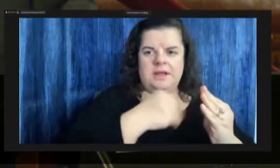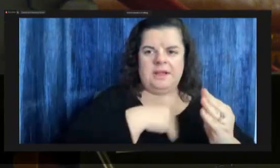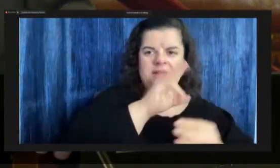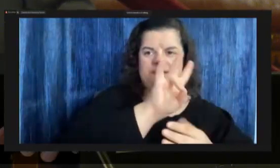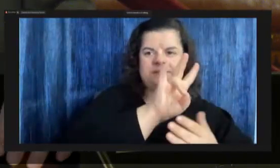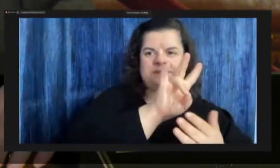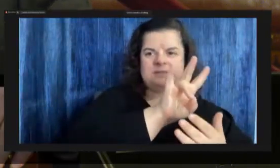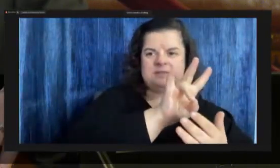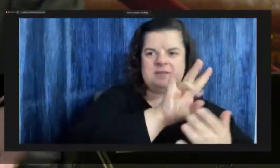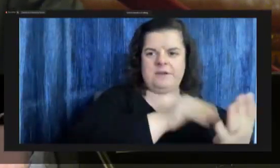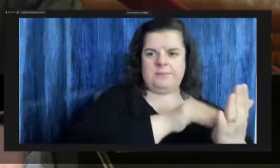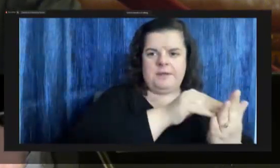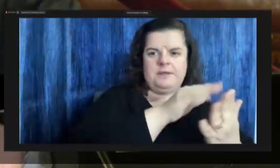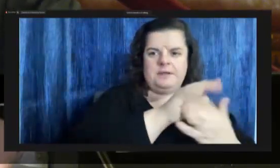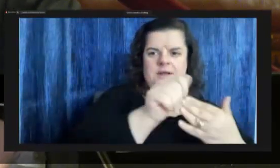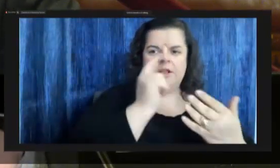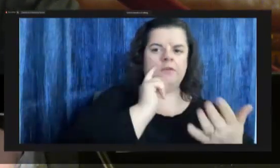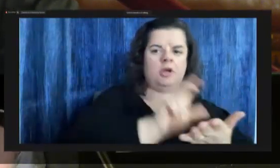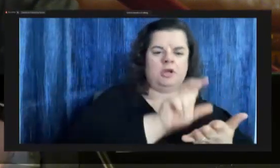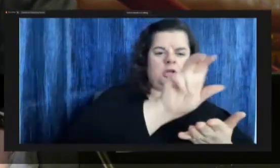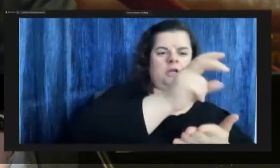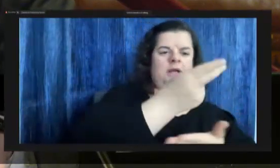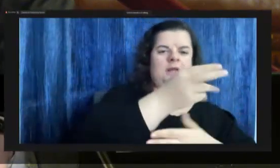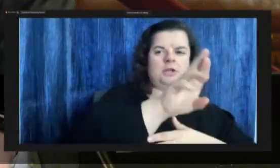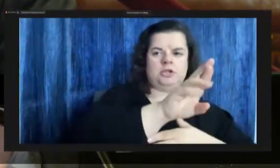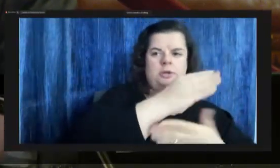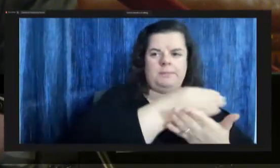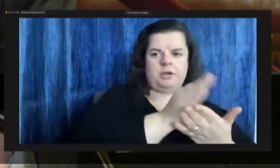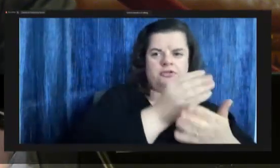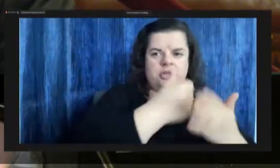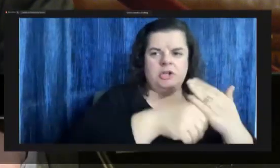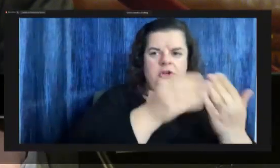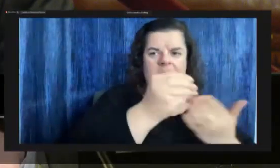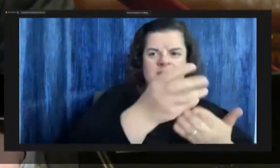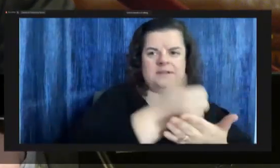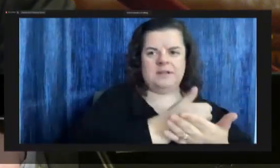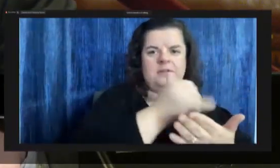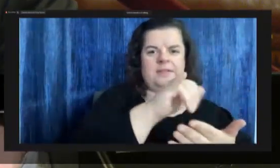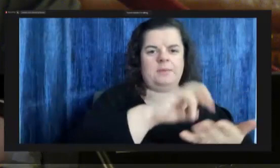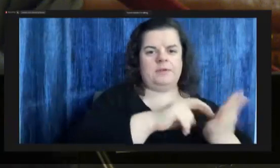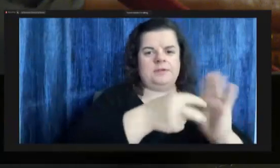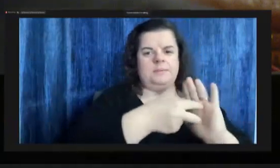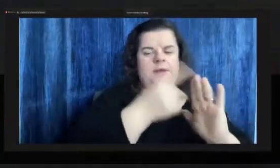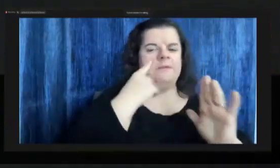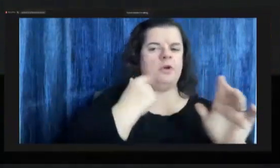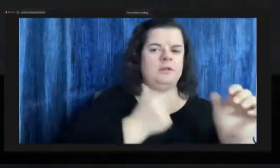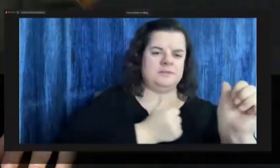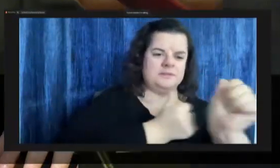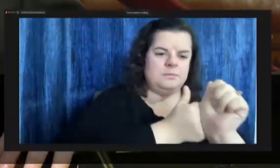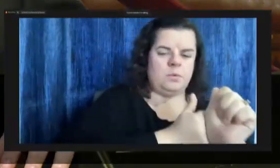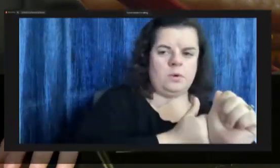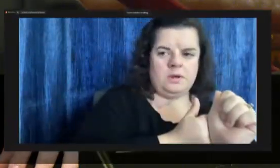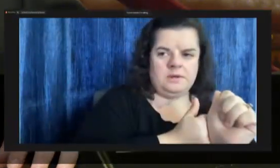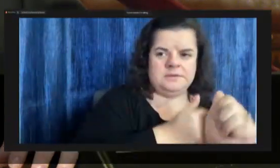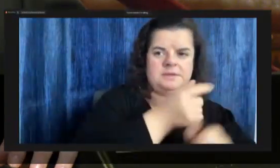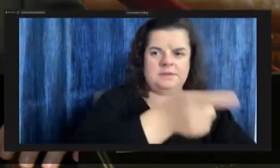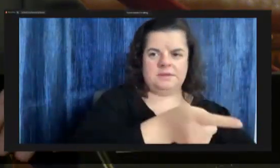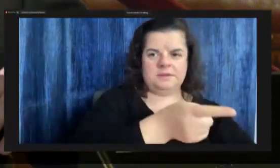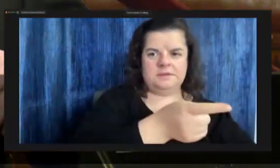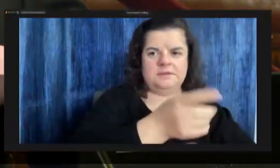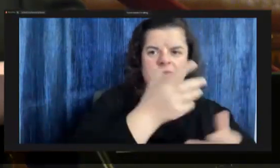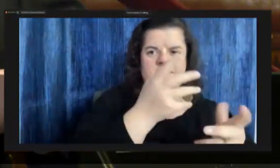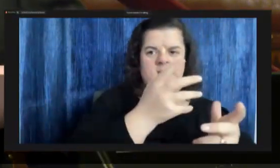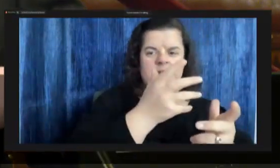million put into the human resources budget under salaries that was meant to backfill this once the